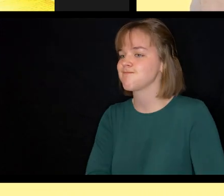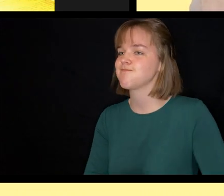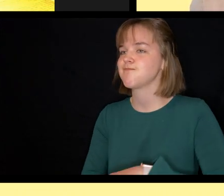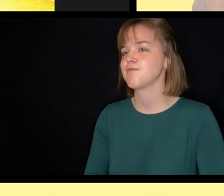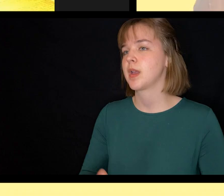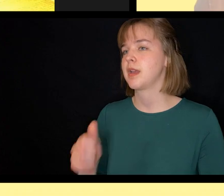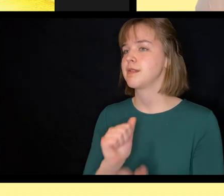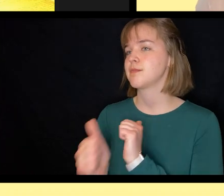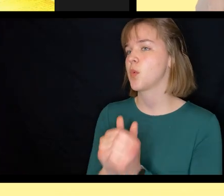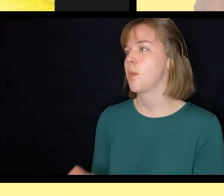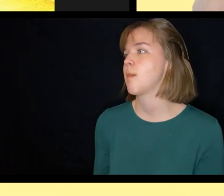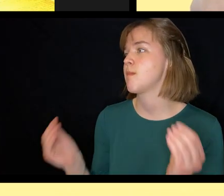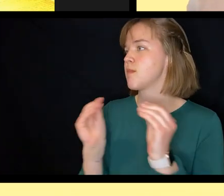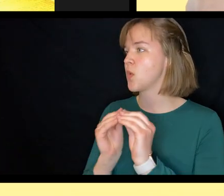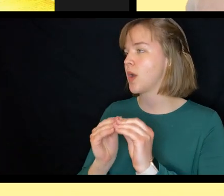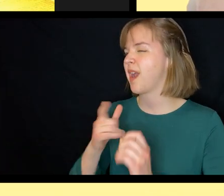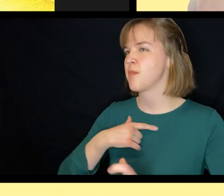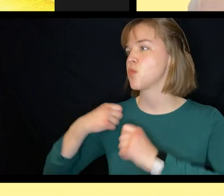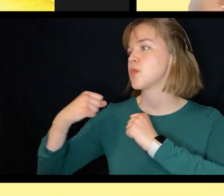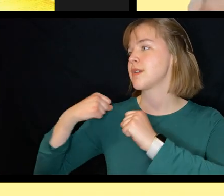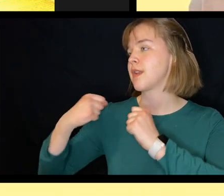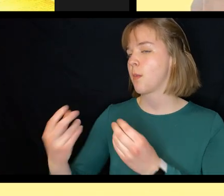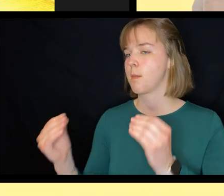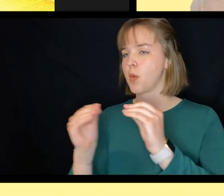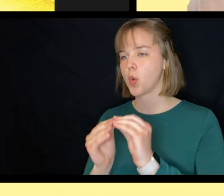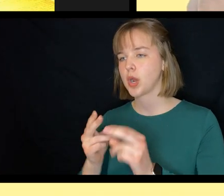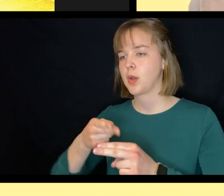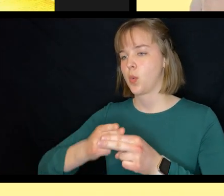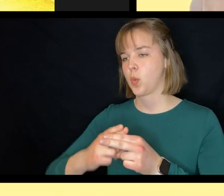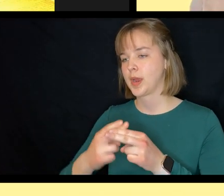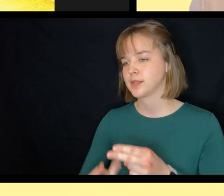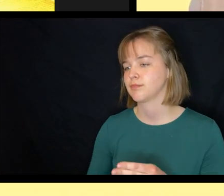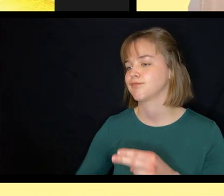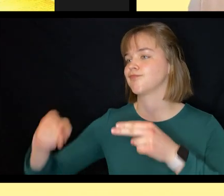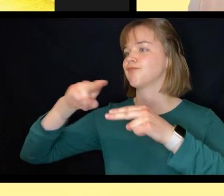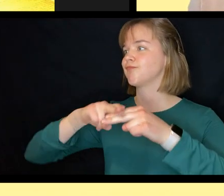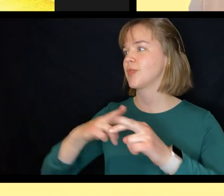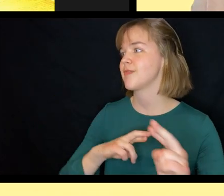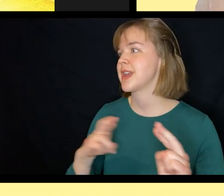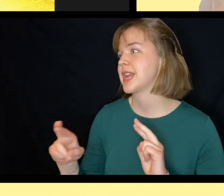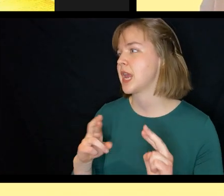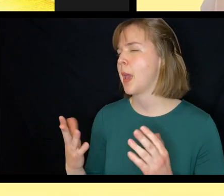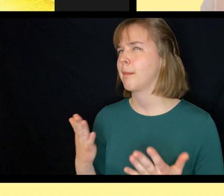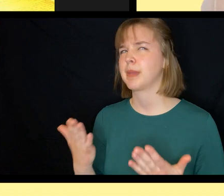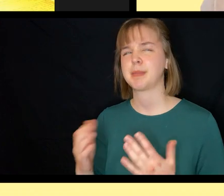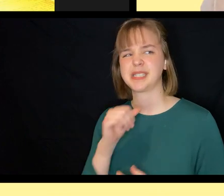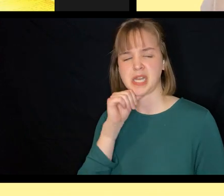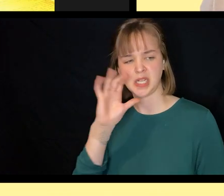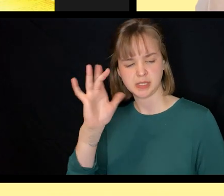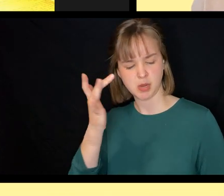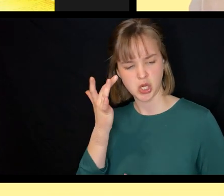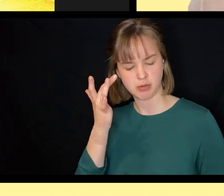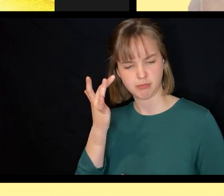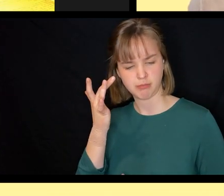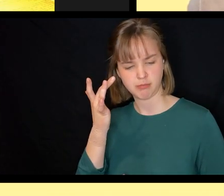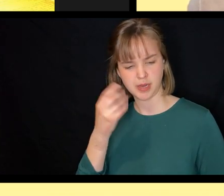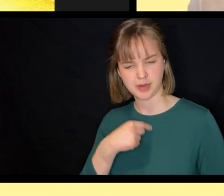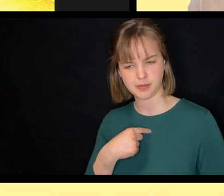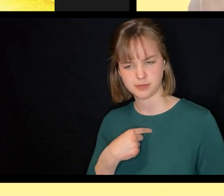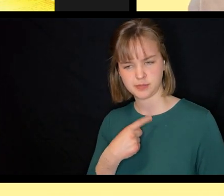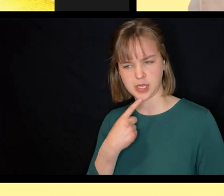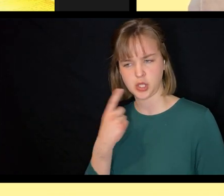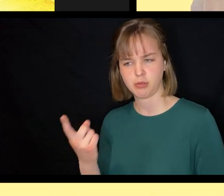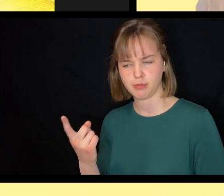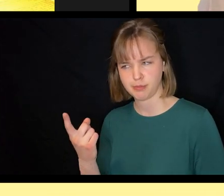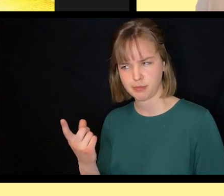about it again. So I don't know. I just find I'm working out more. I'm doing more, I don't know, lifting more, which maybe that isn't smart that I'm